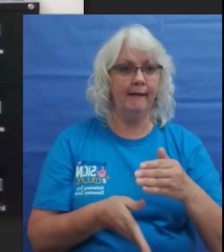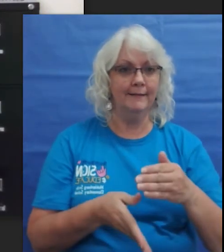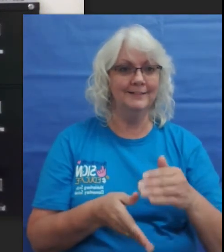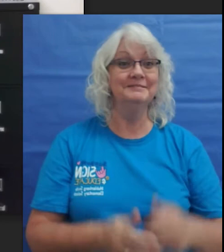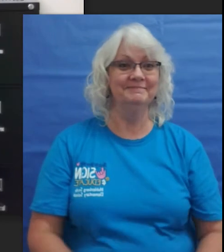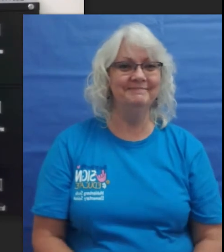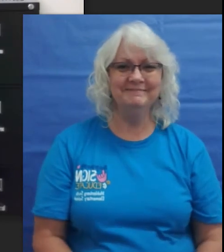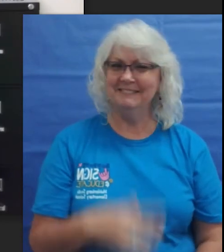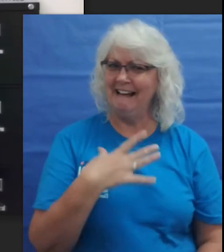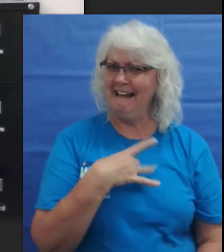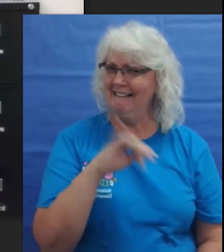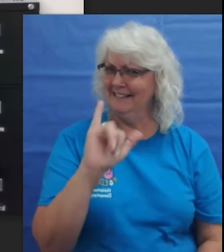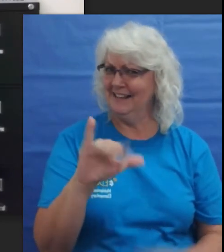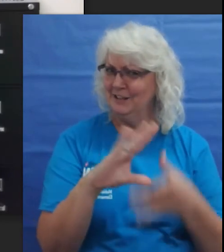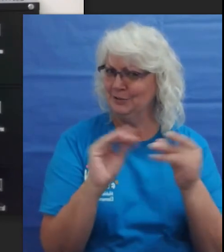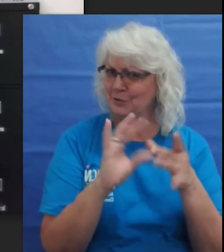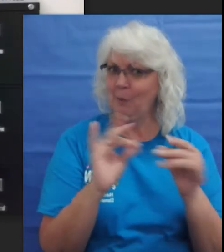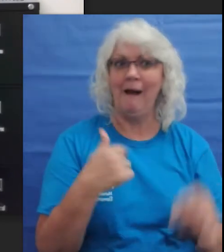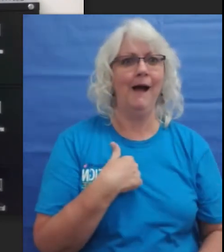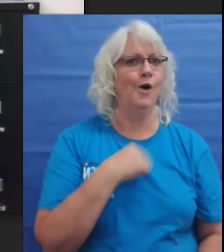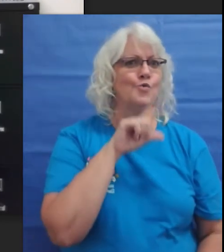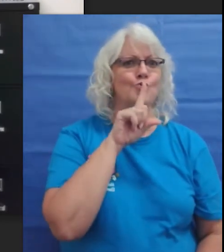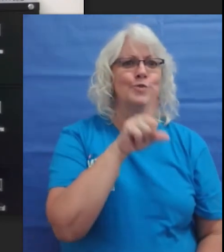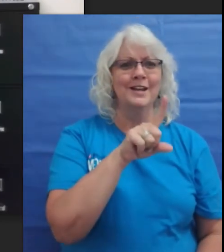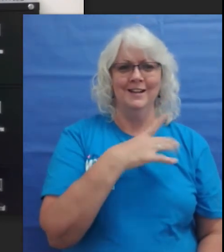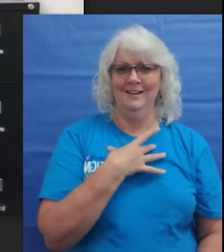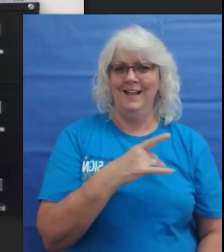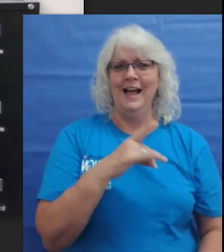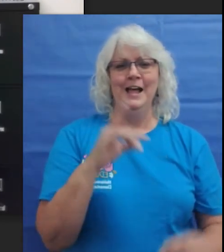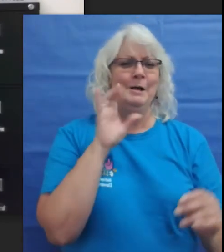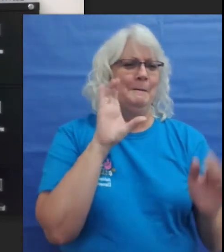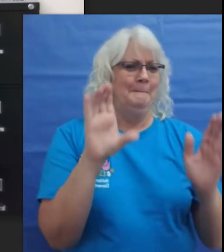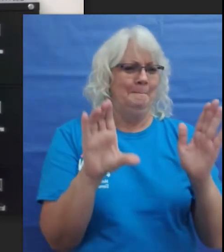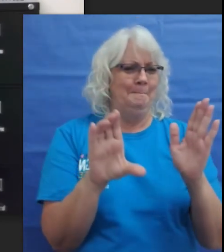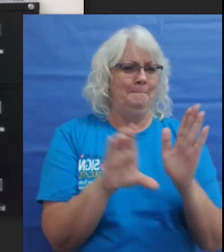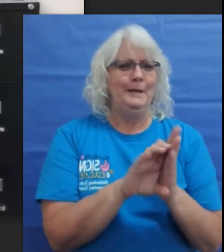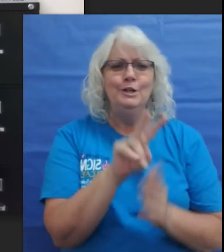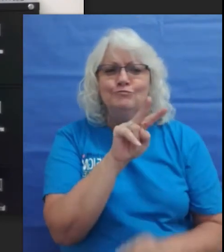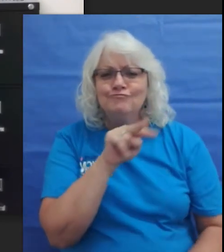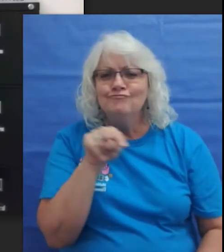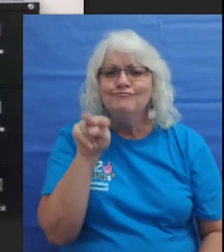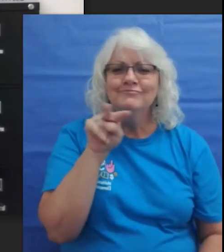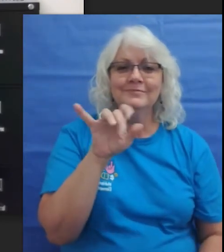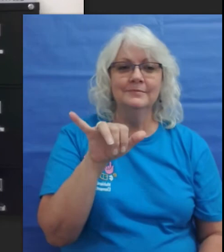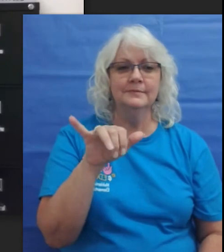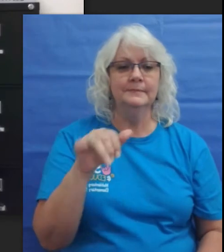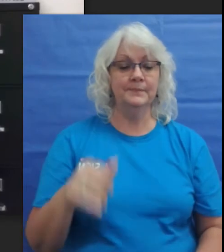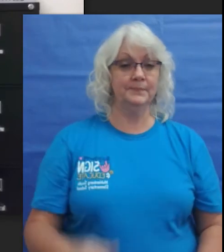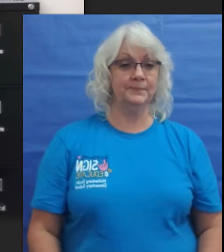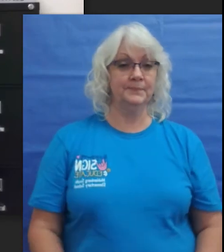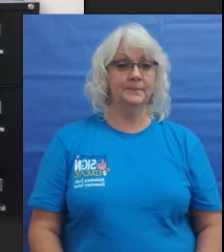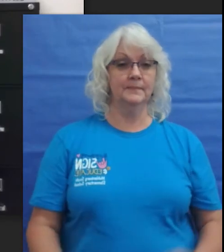I like that story. I really like the pictures. So in our packet work today,